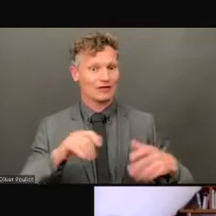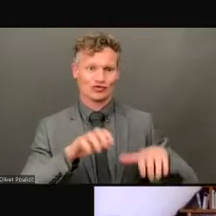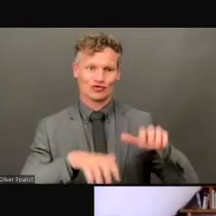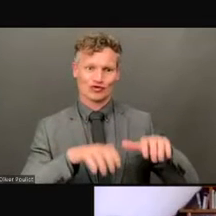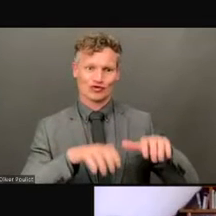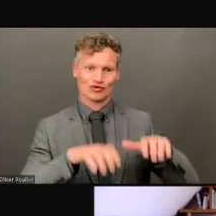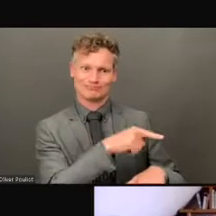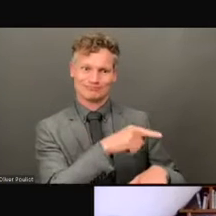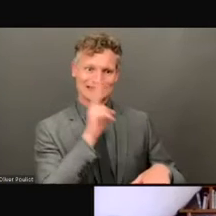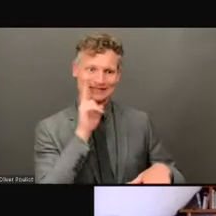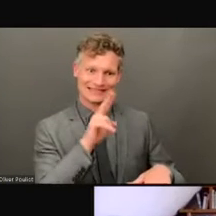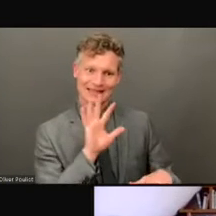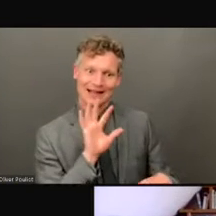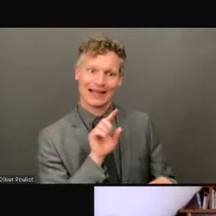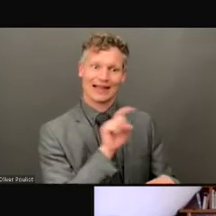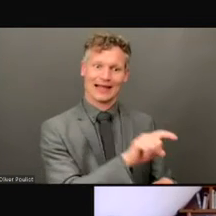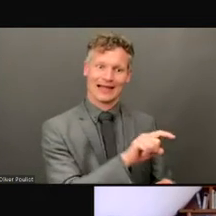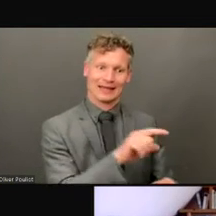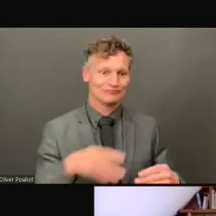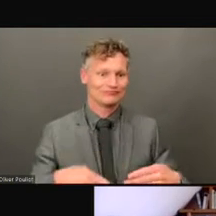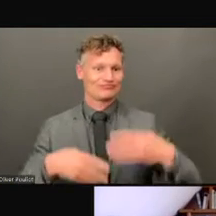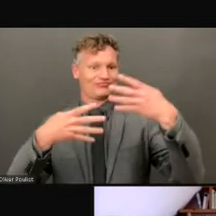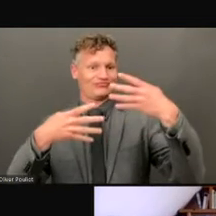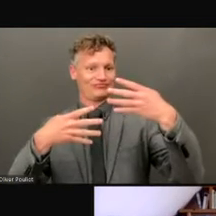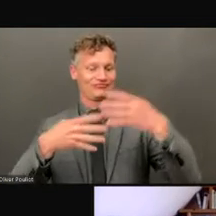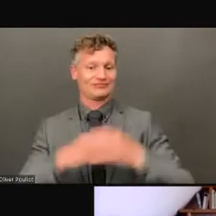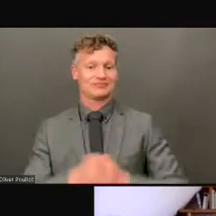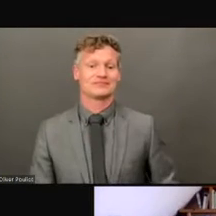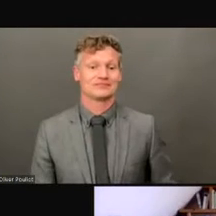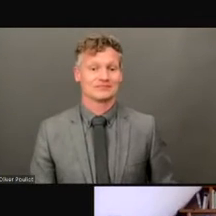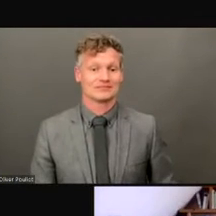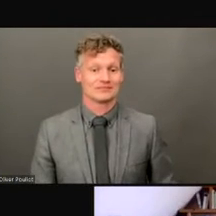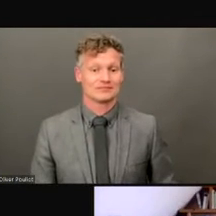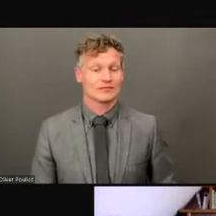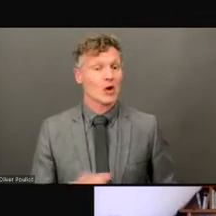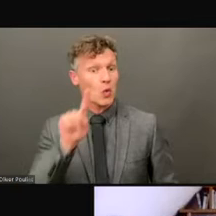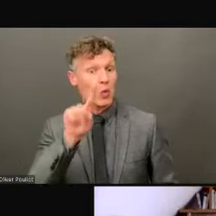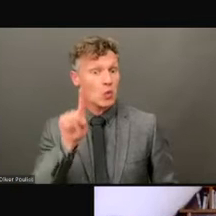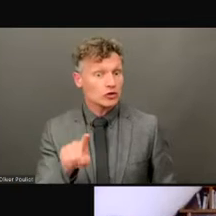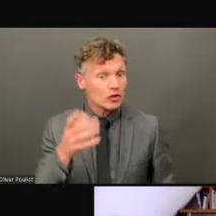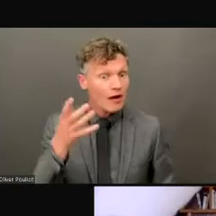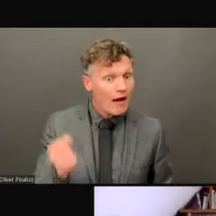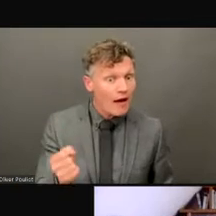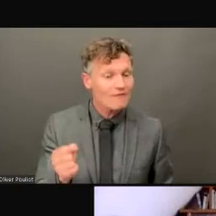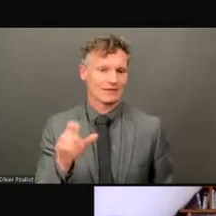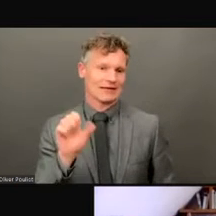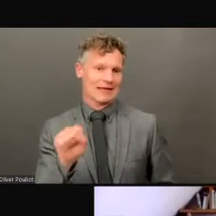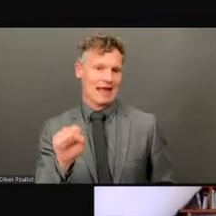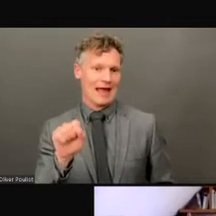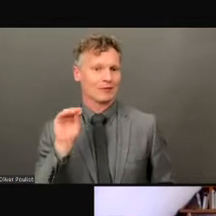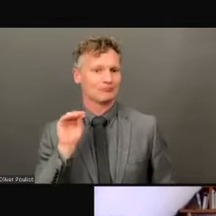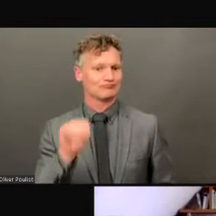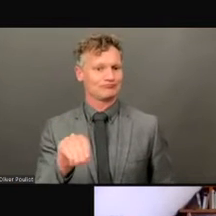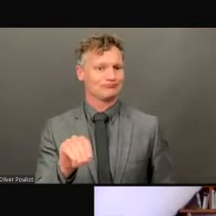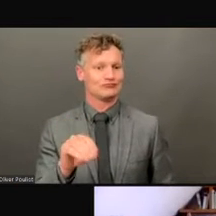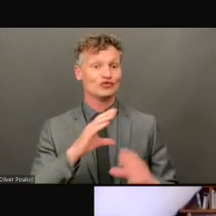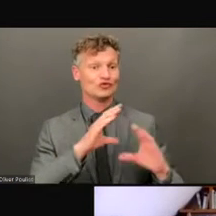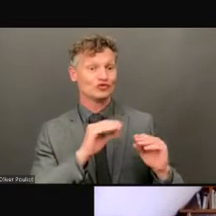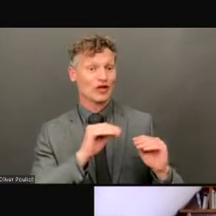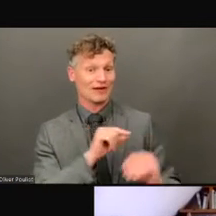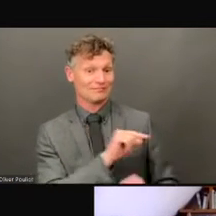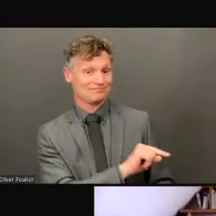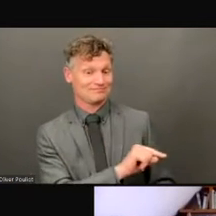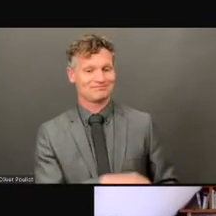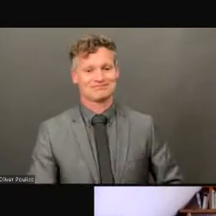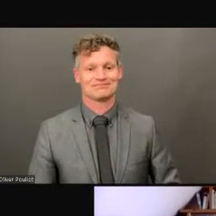also found in the chat box, if you have any questions about this along the way. We have the honor to have with us today Mr.